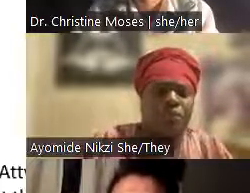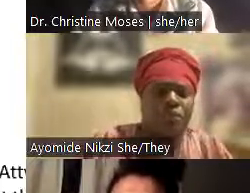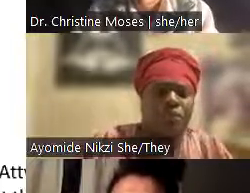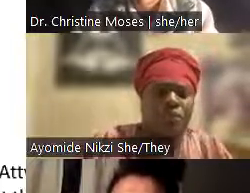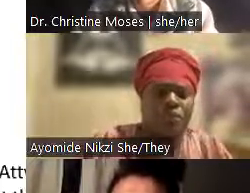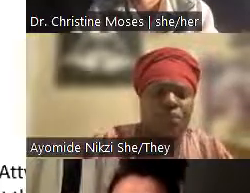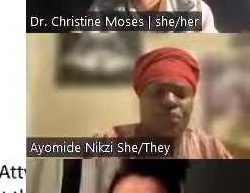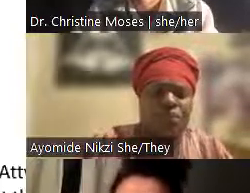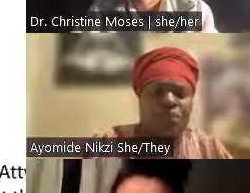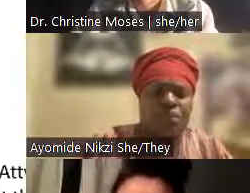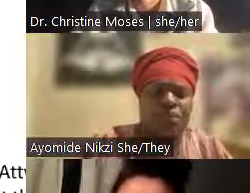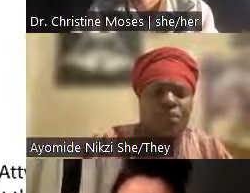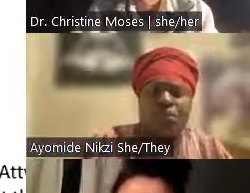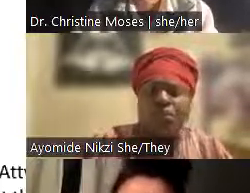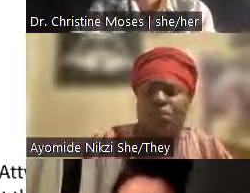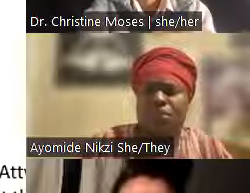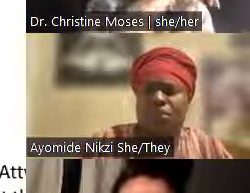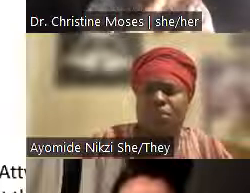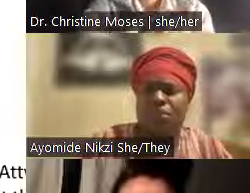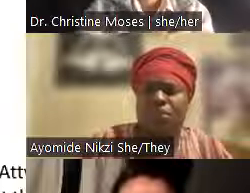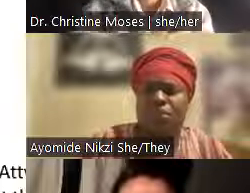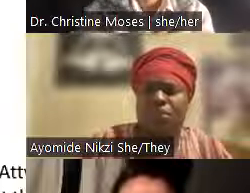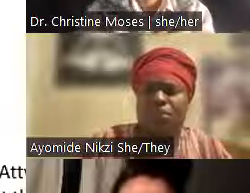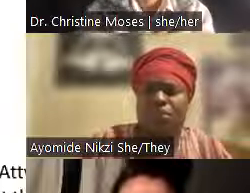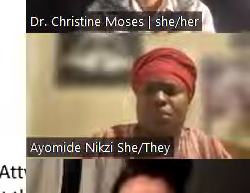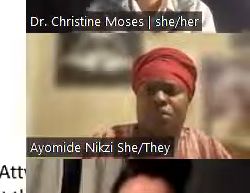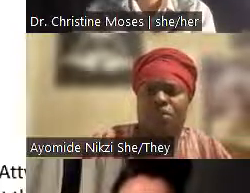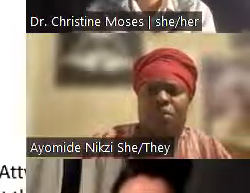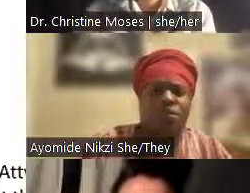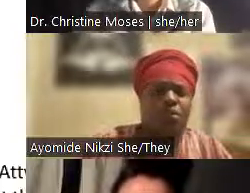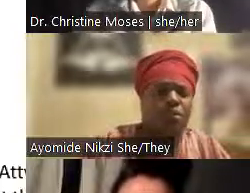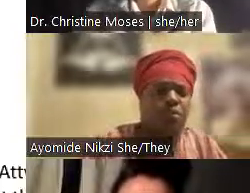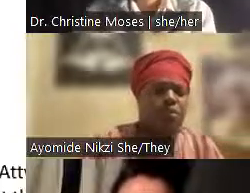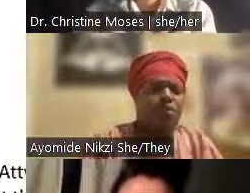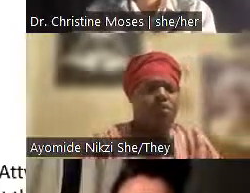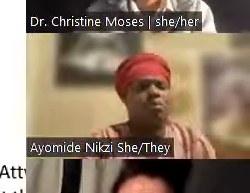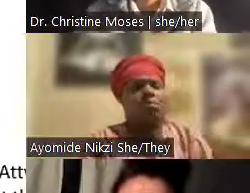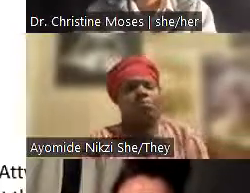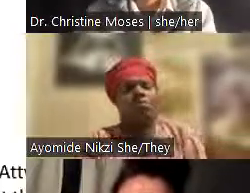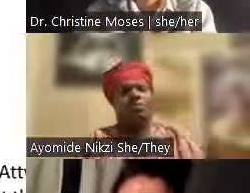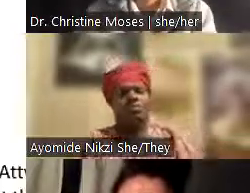we table this part of the conversation and